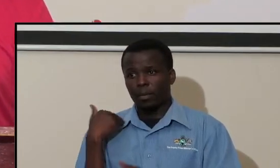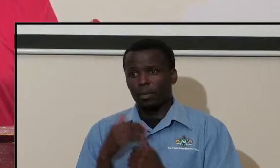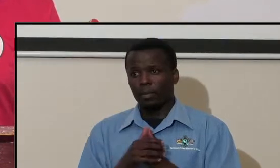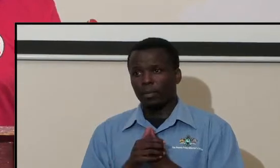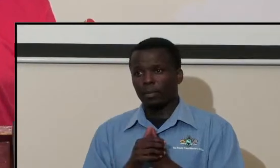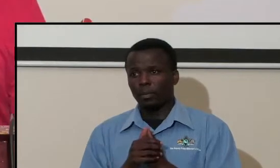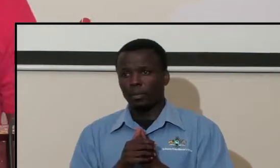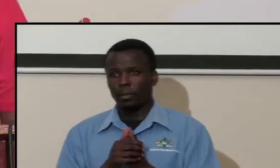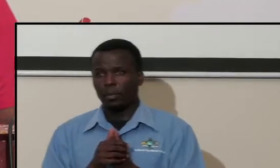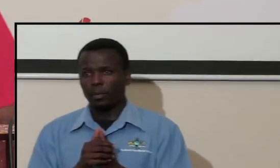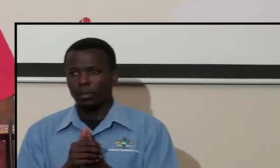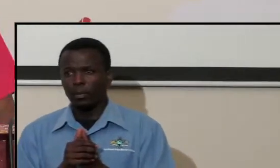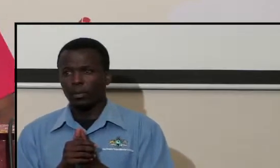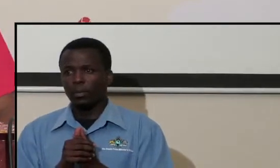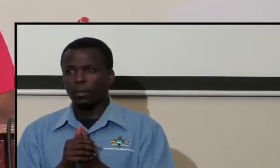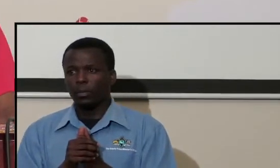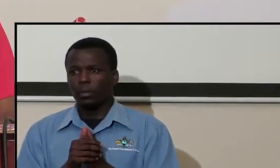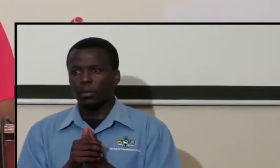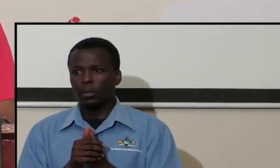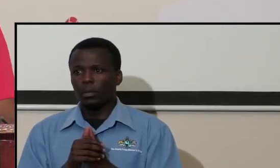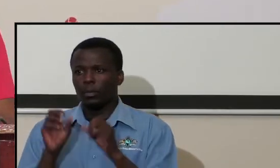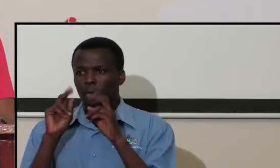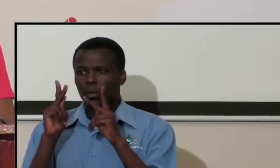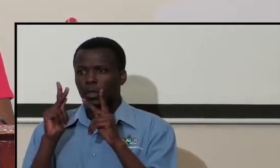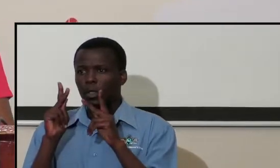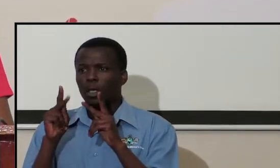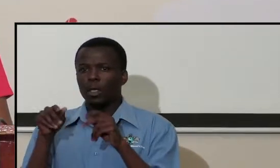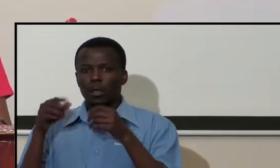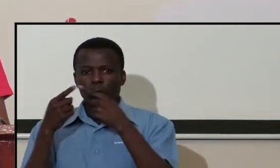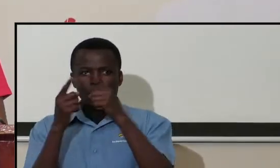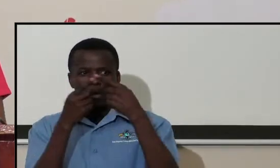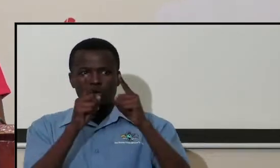members of the diplomatic corps who are in our midst,